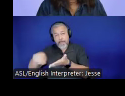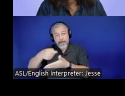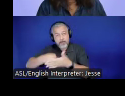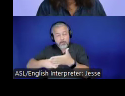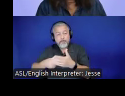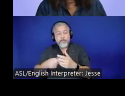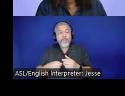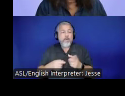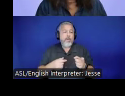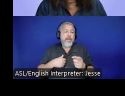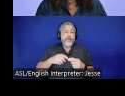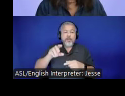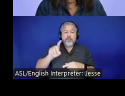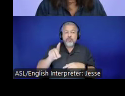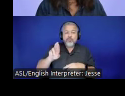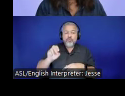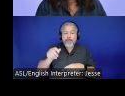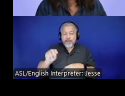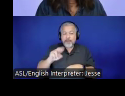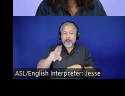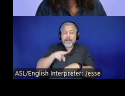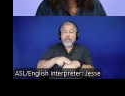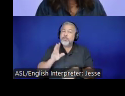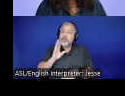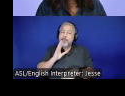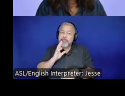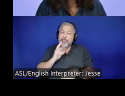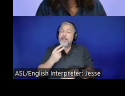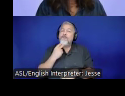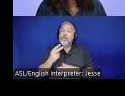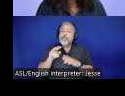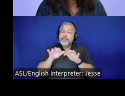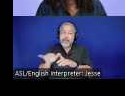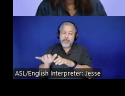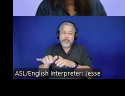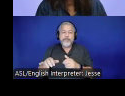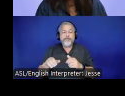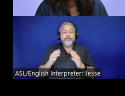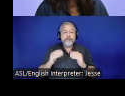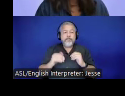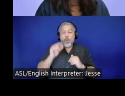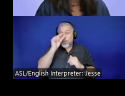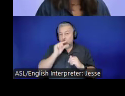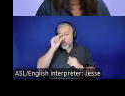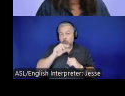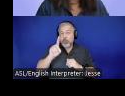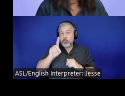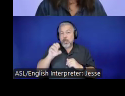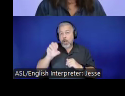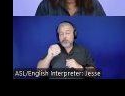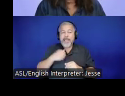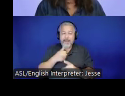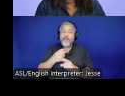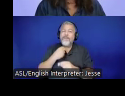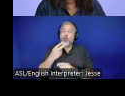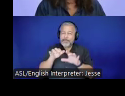have Dragon, Naturally Speaking, Voice Typing. Google Docs has its own voice typing. There's a great